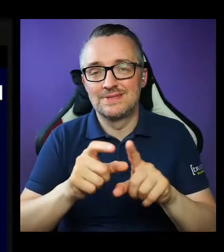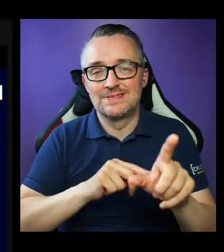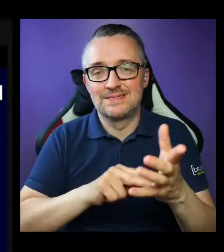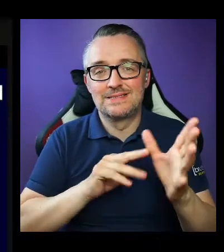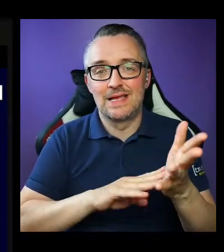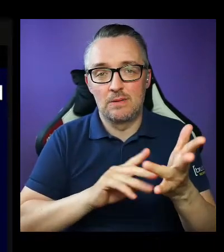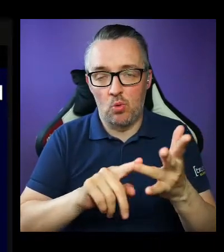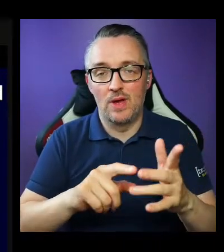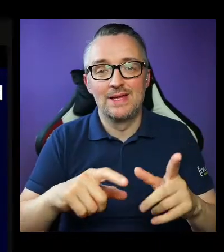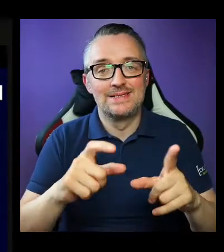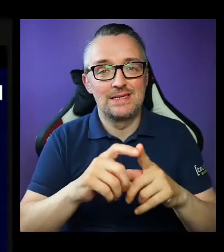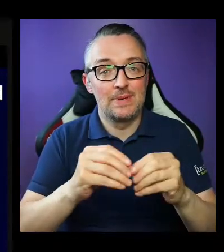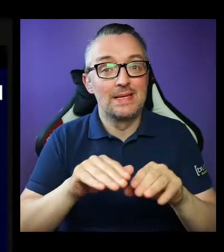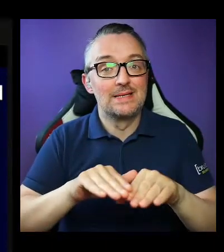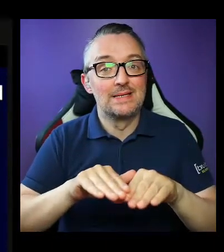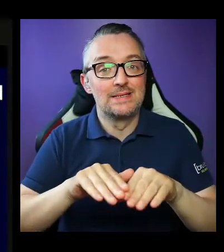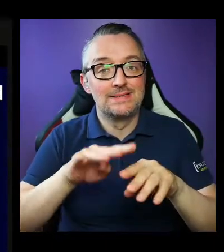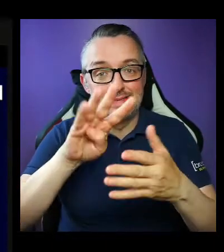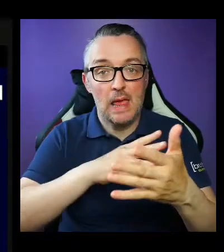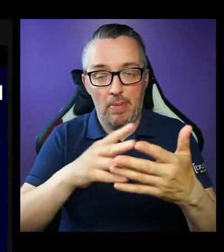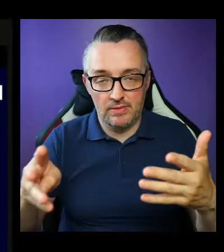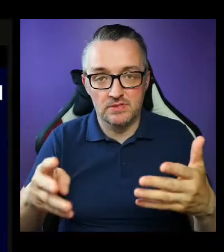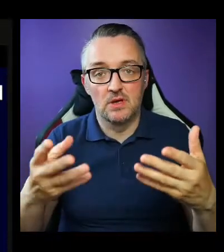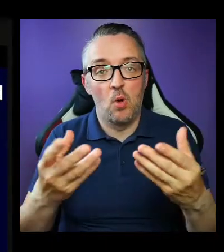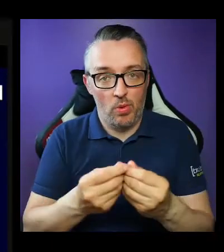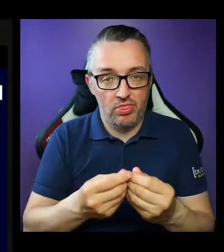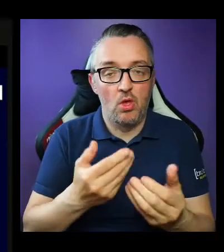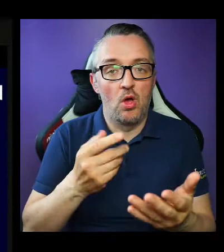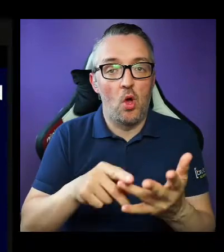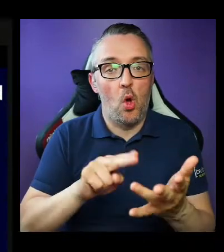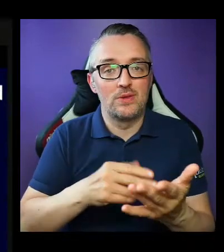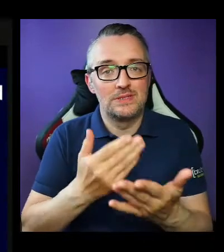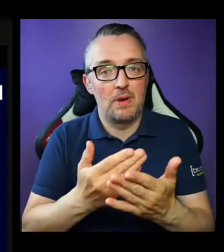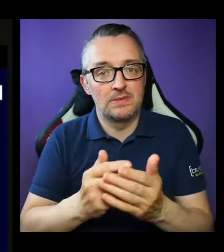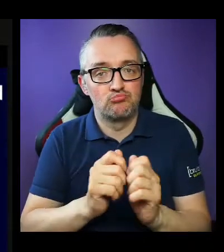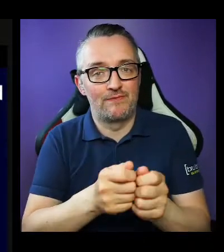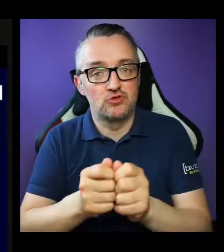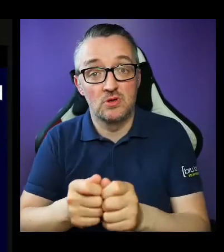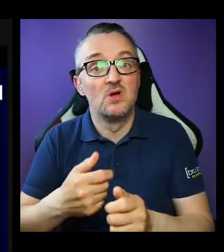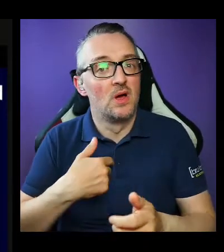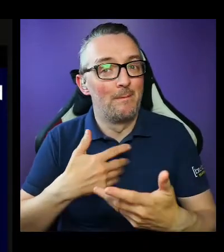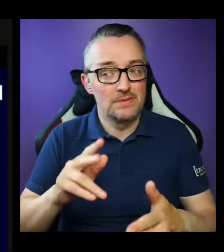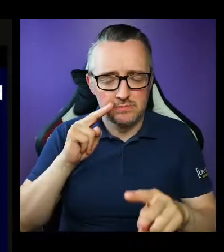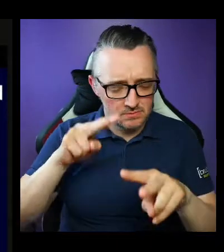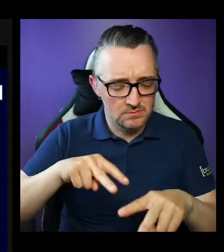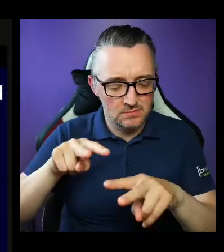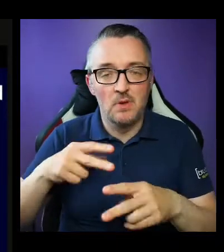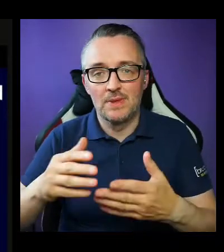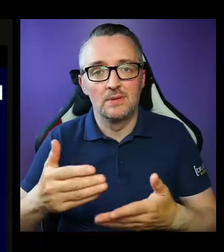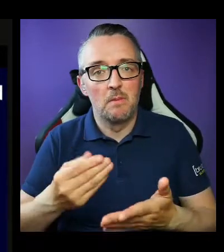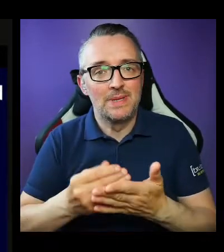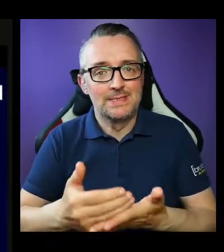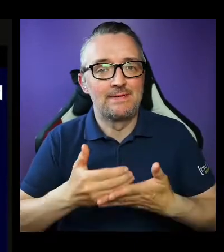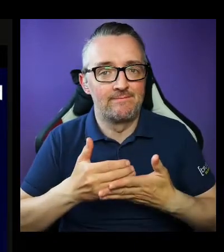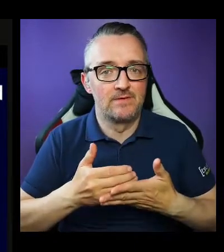with on-demand provisioning, because we've noticed we actually saved money with this, and that was like another misconception that we had,